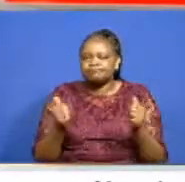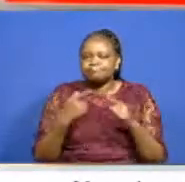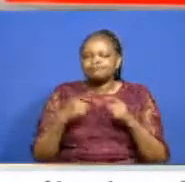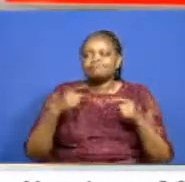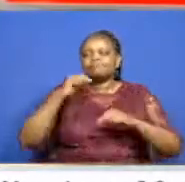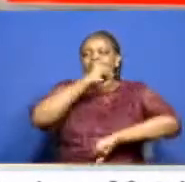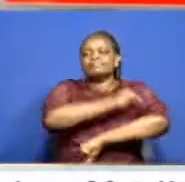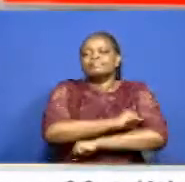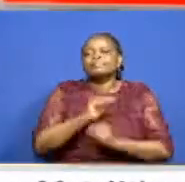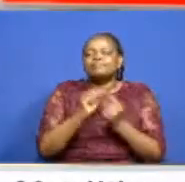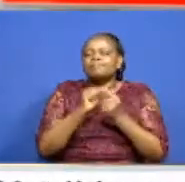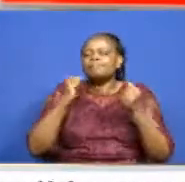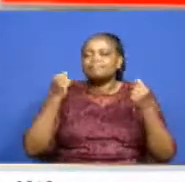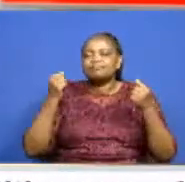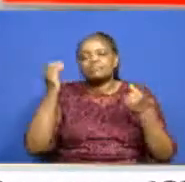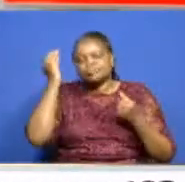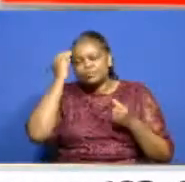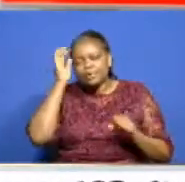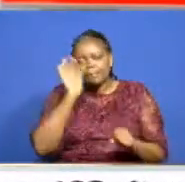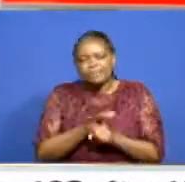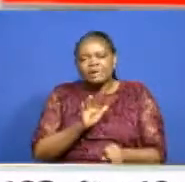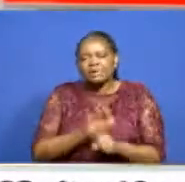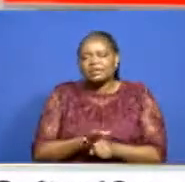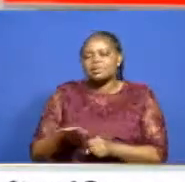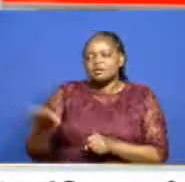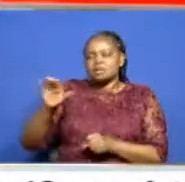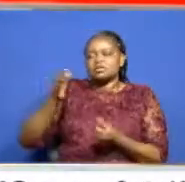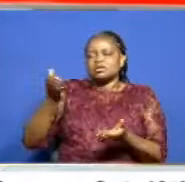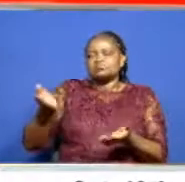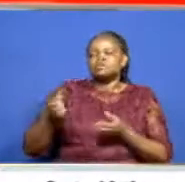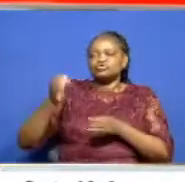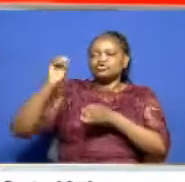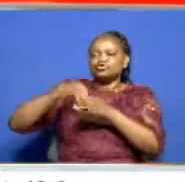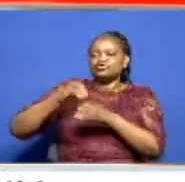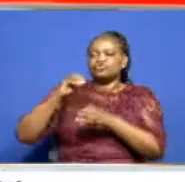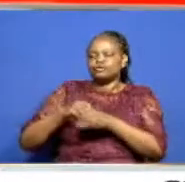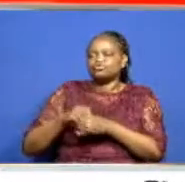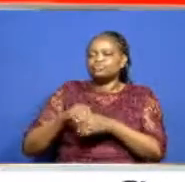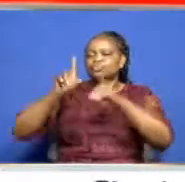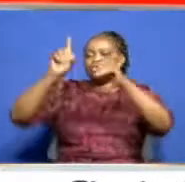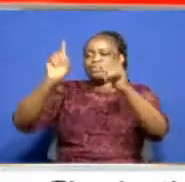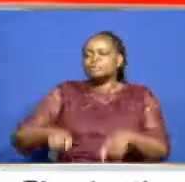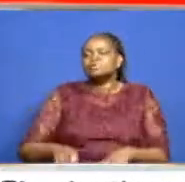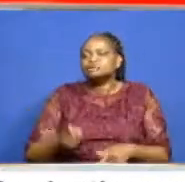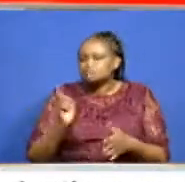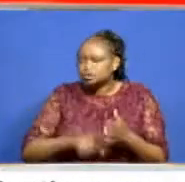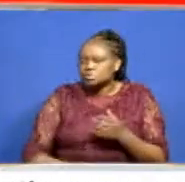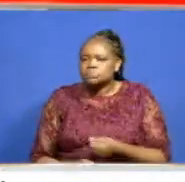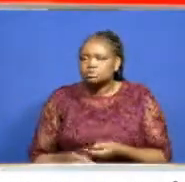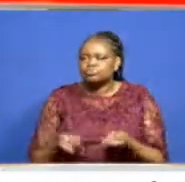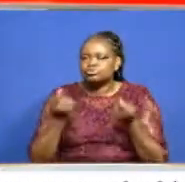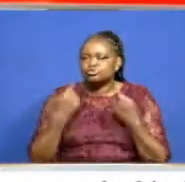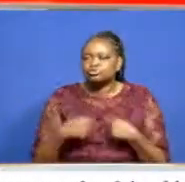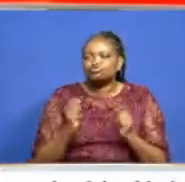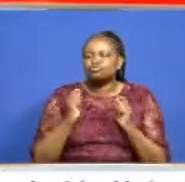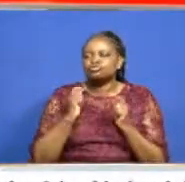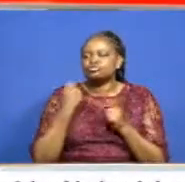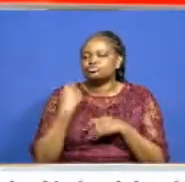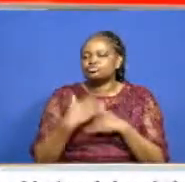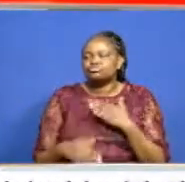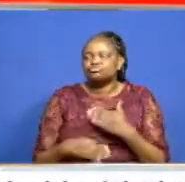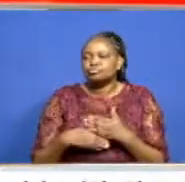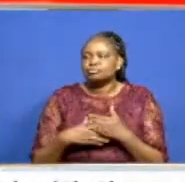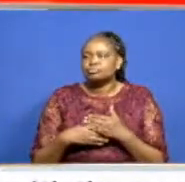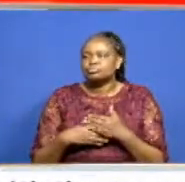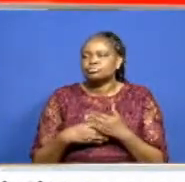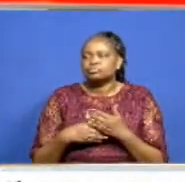numbers, this is an area to invest. We must now try to start building one,